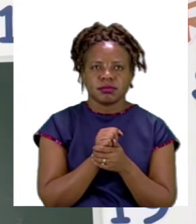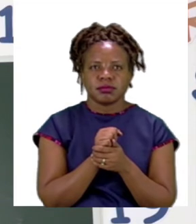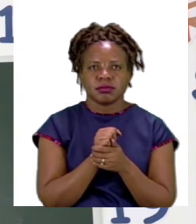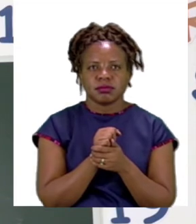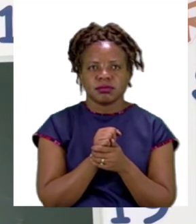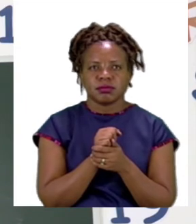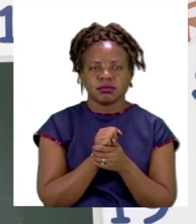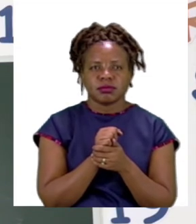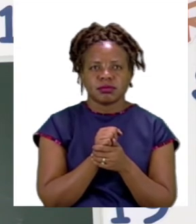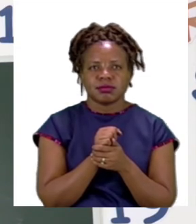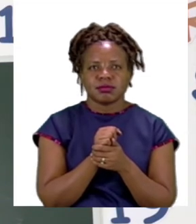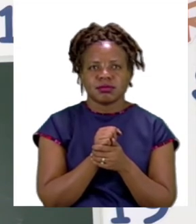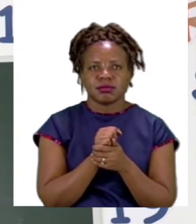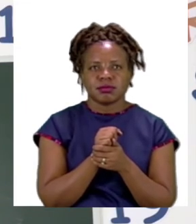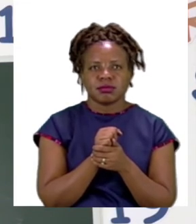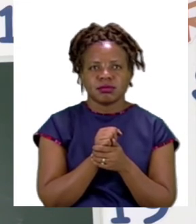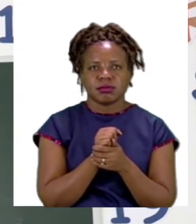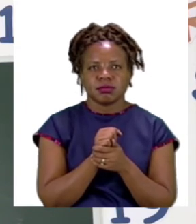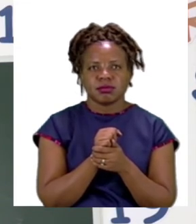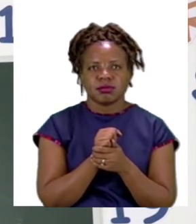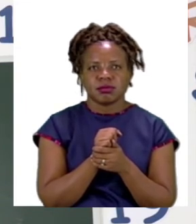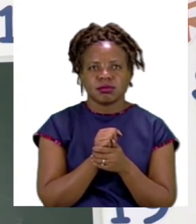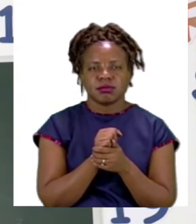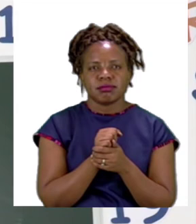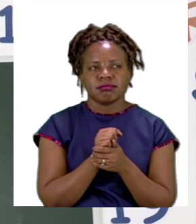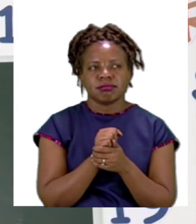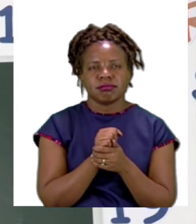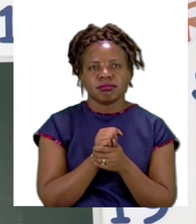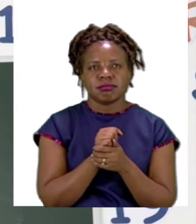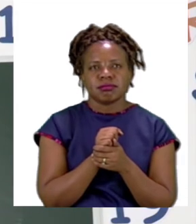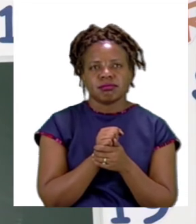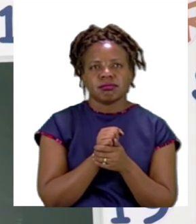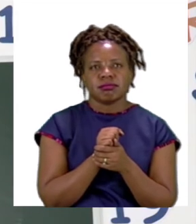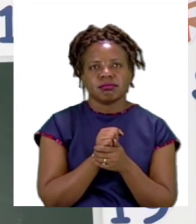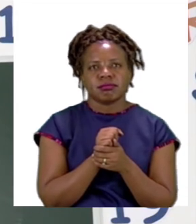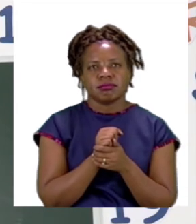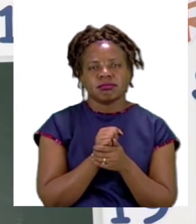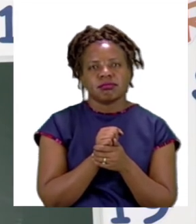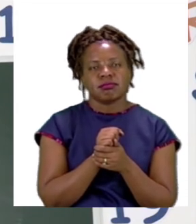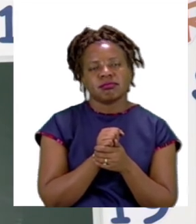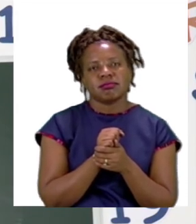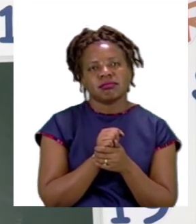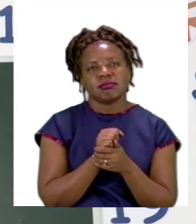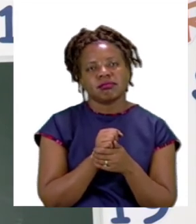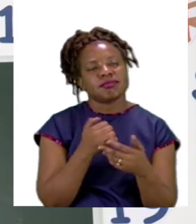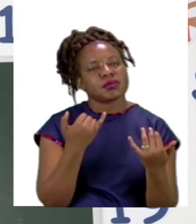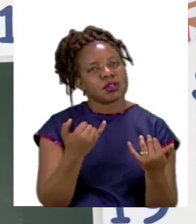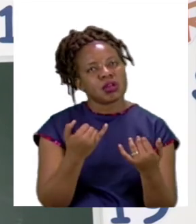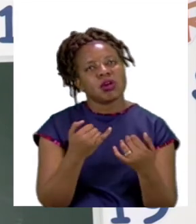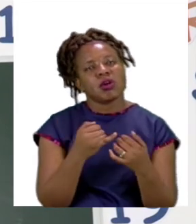then we carry it to Mr. Grandpa Hundreds, and we say, Grandpa Hundreds, we have too